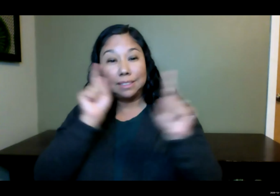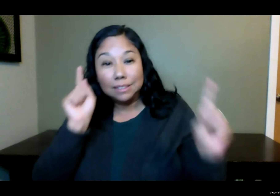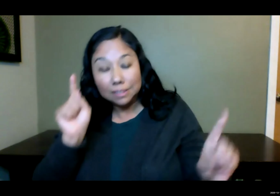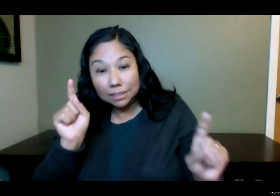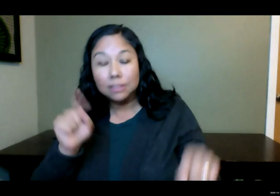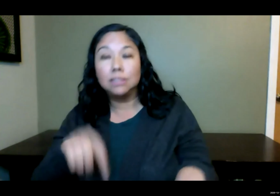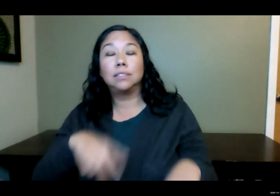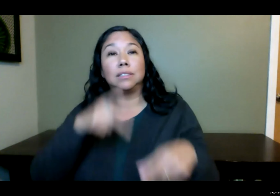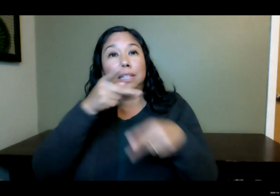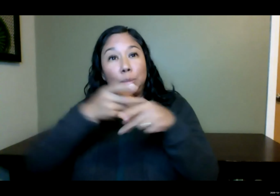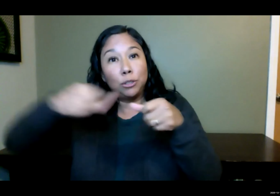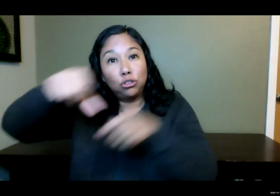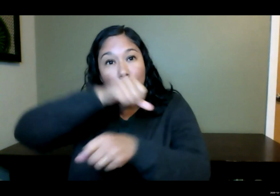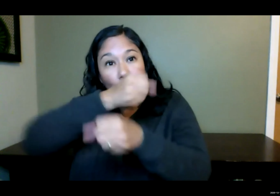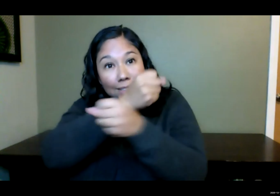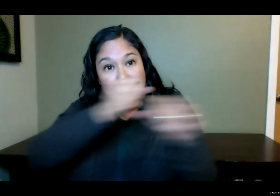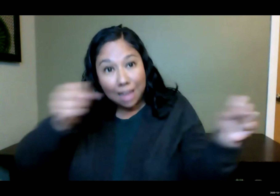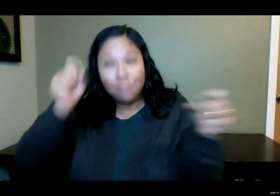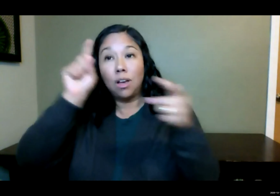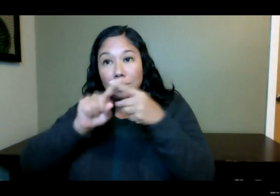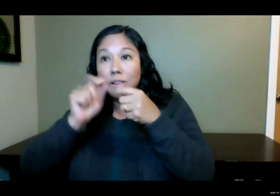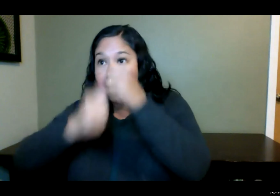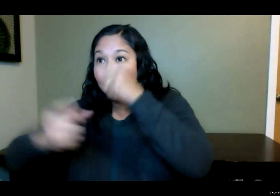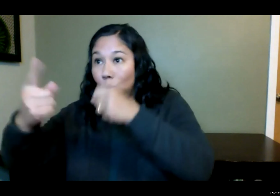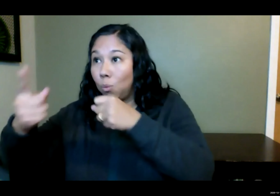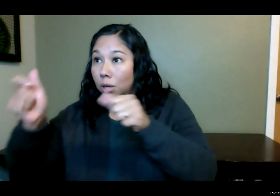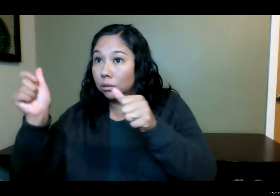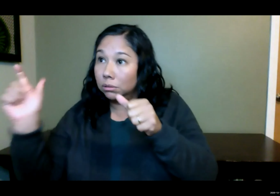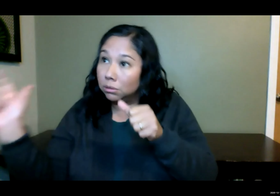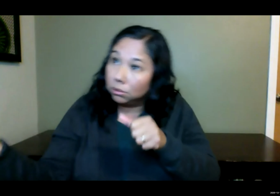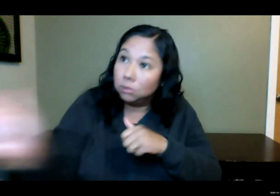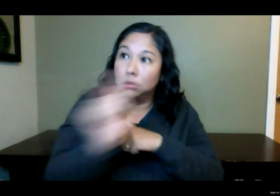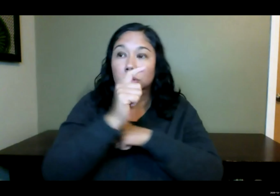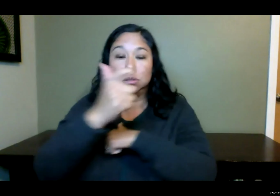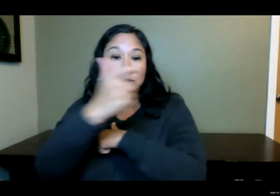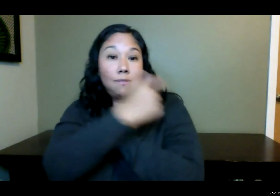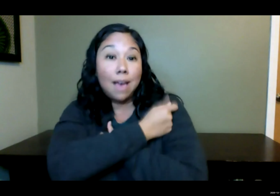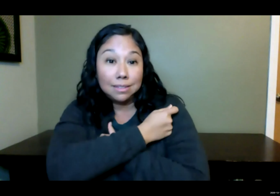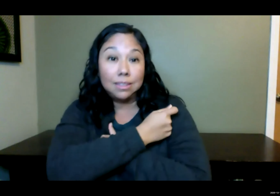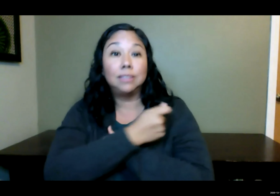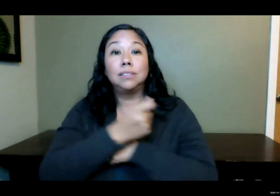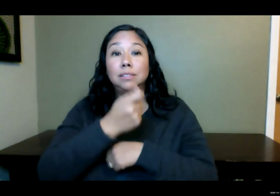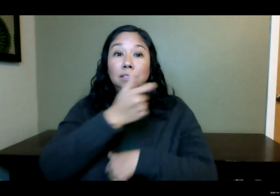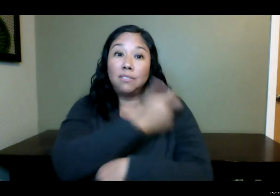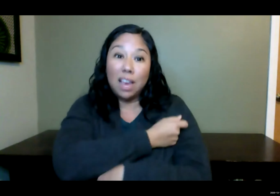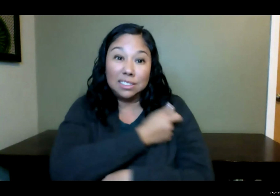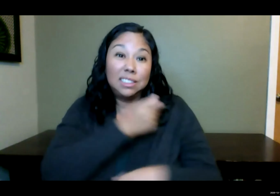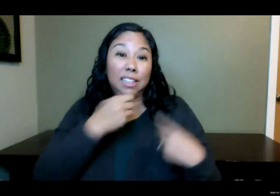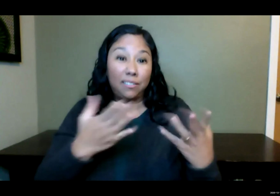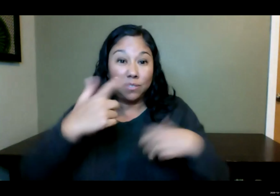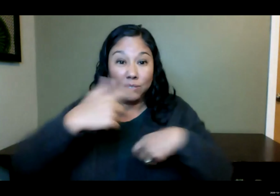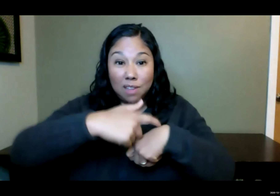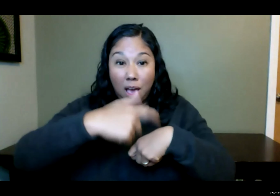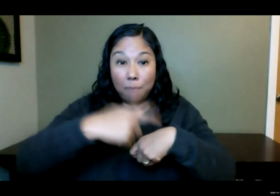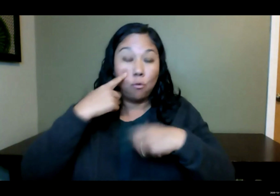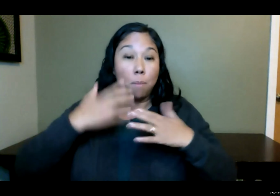until everyone has the vaccine and the vaccines have had a time to take hold and provide that level of immunity that's necessary